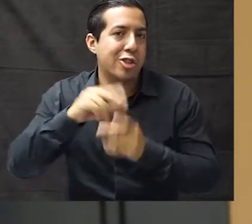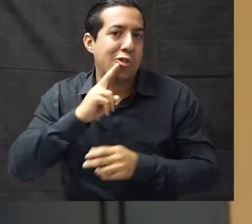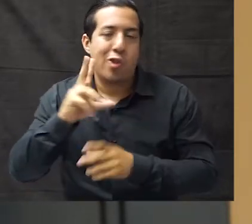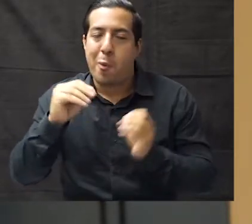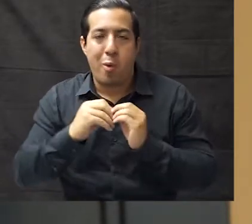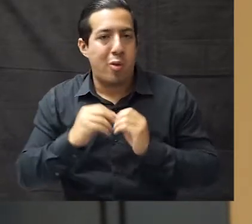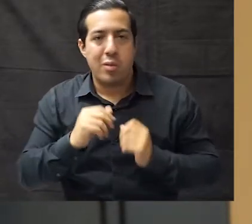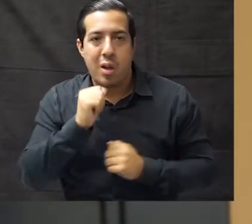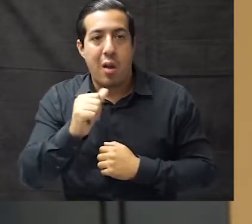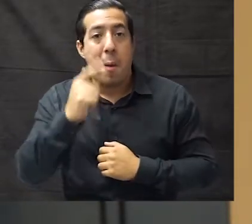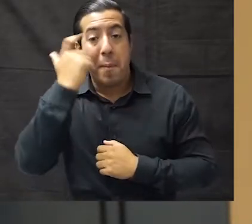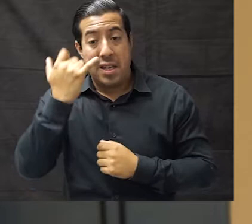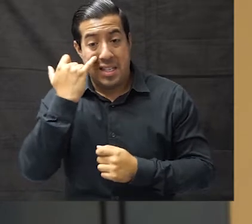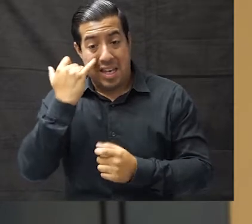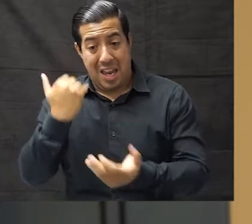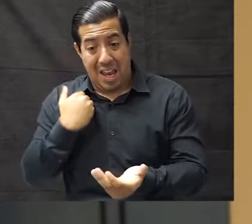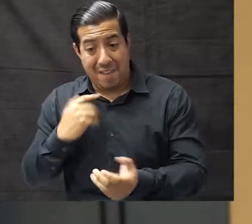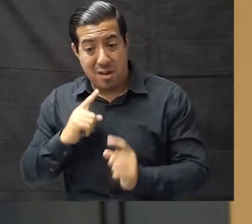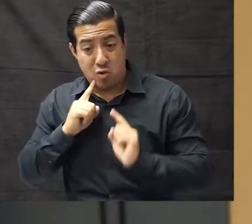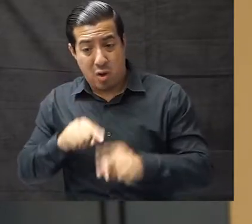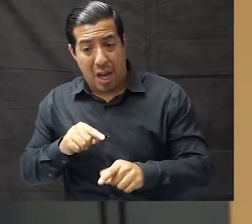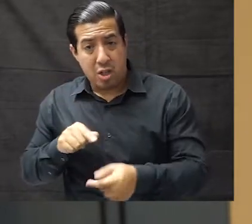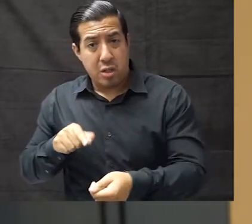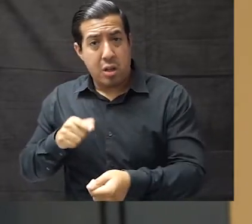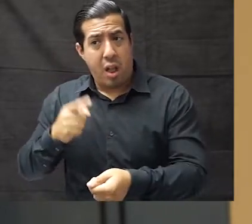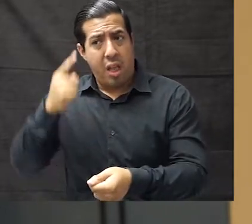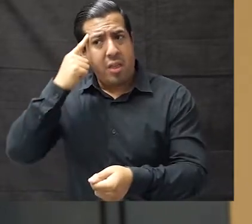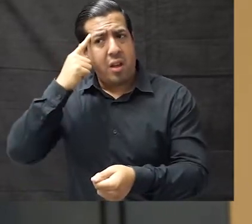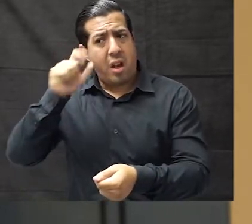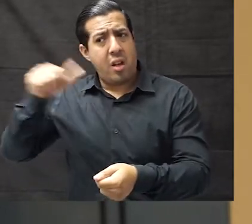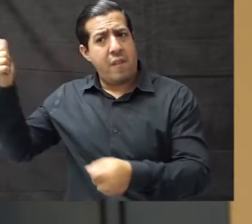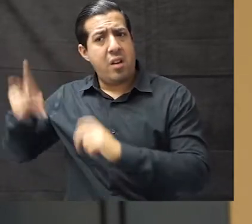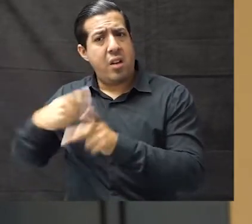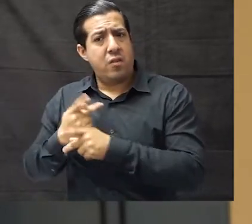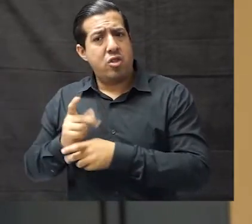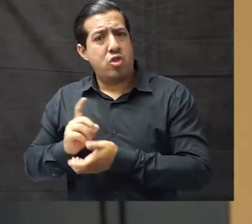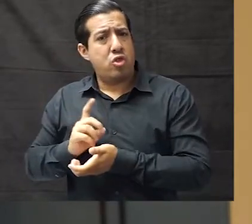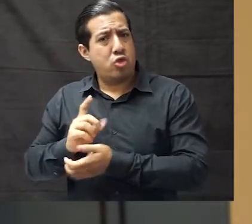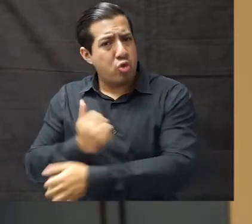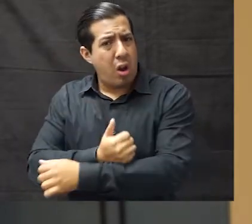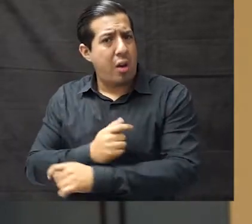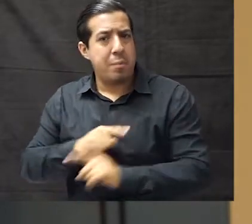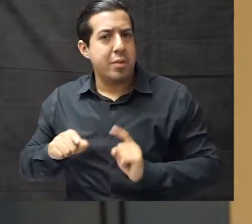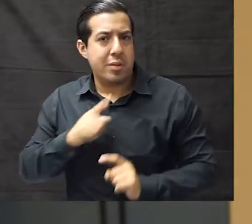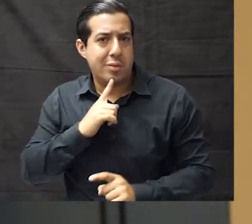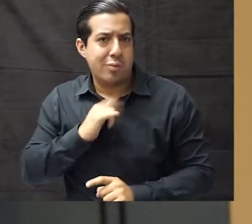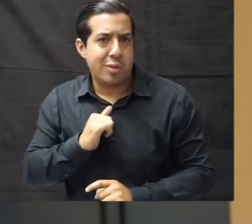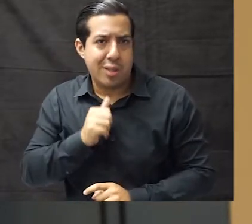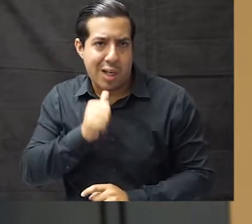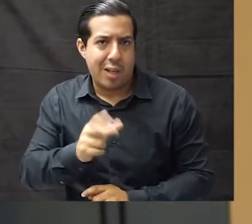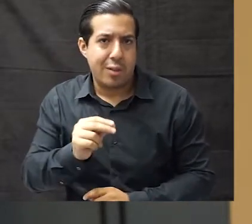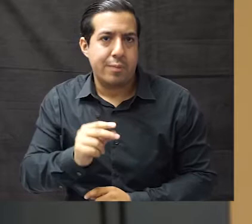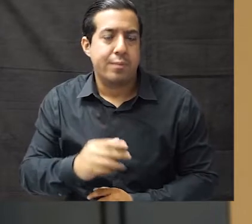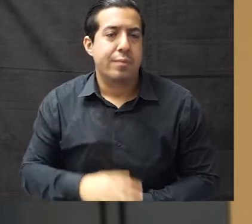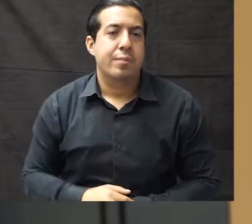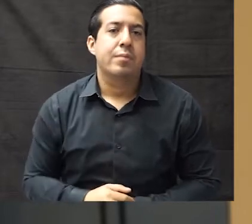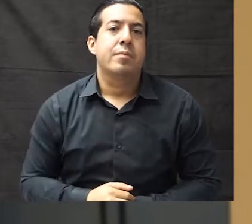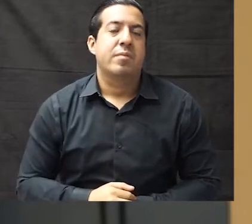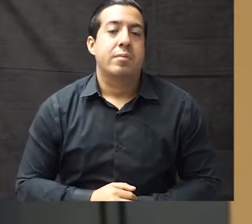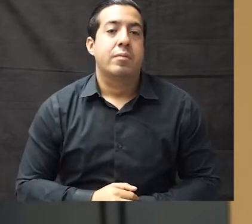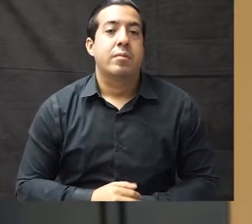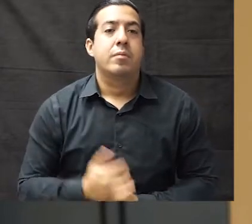masks to work in. How strong is it for breathing? Well, there is